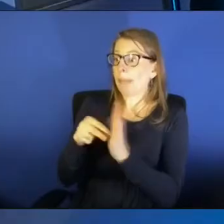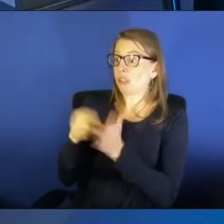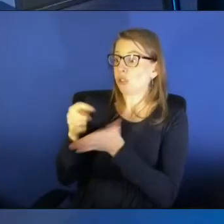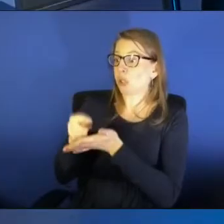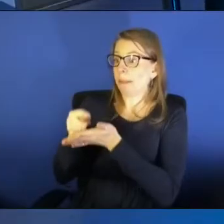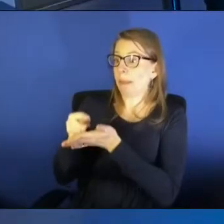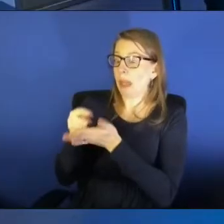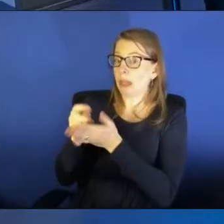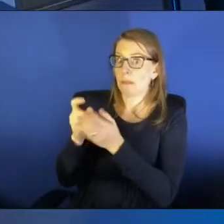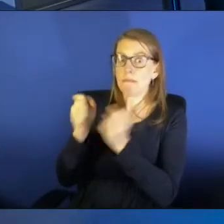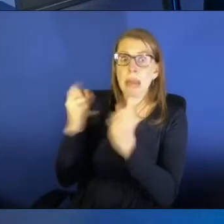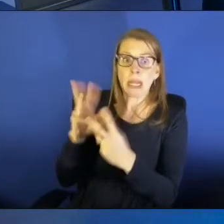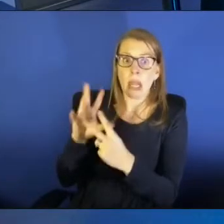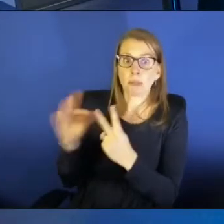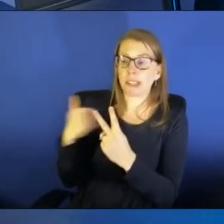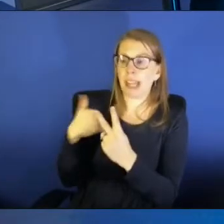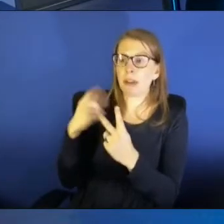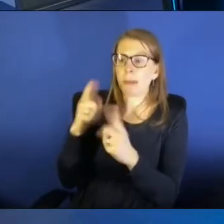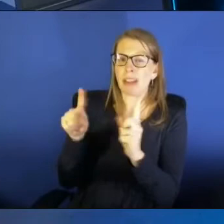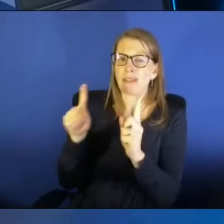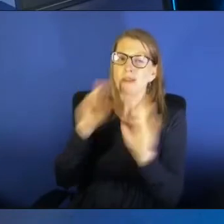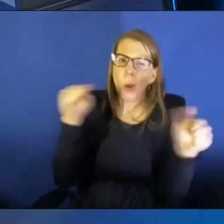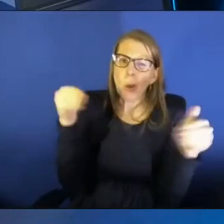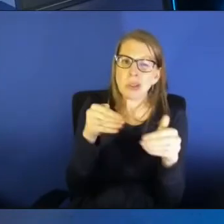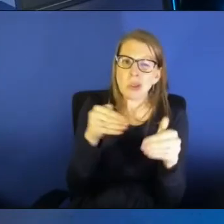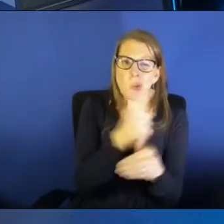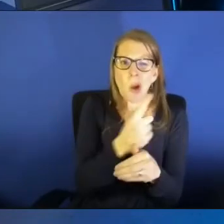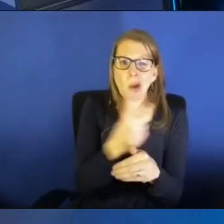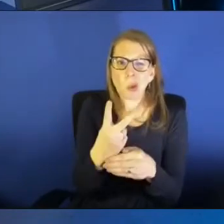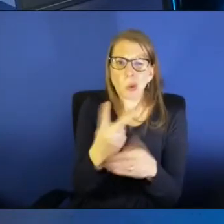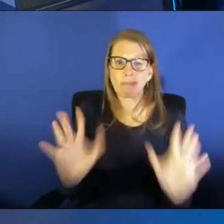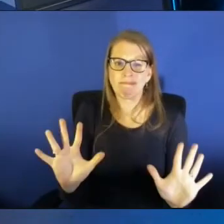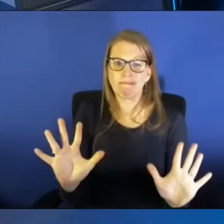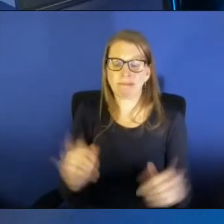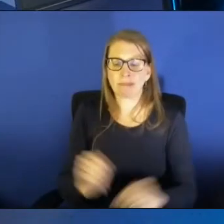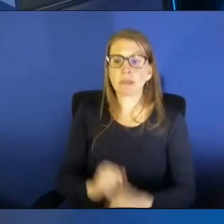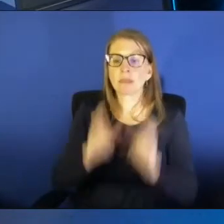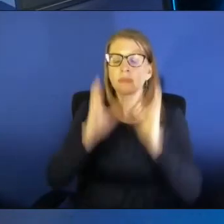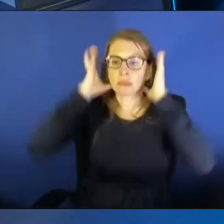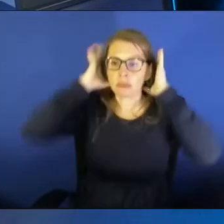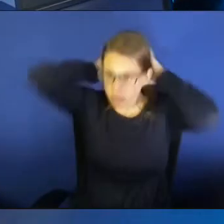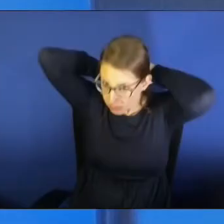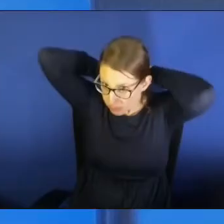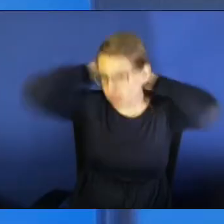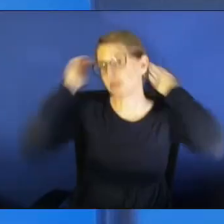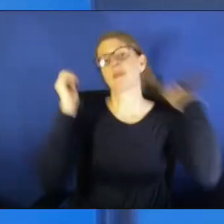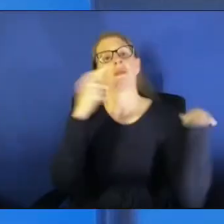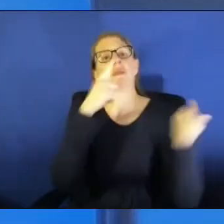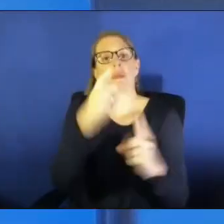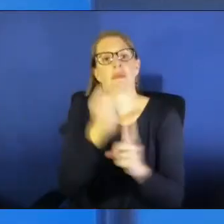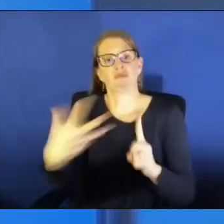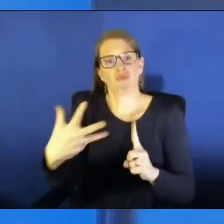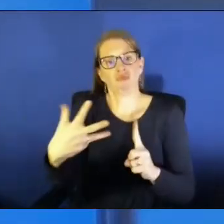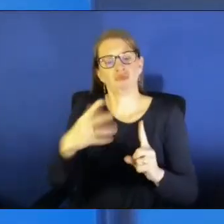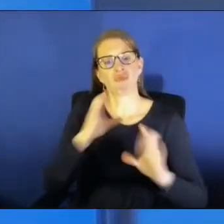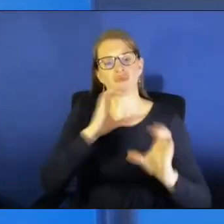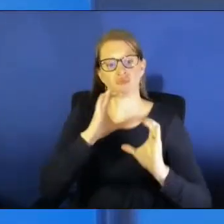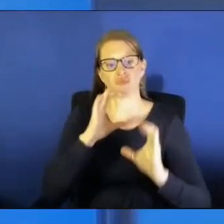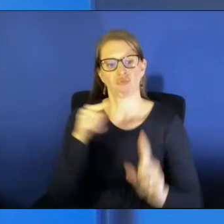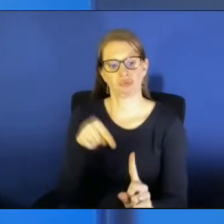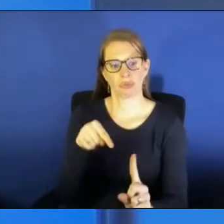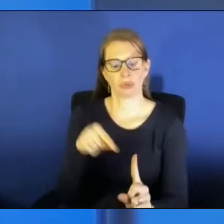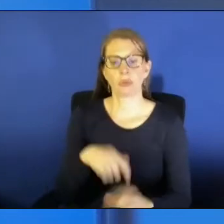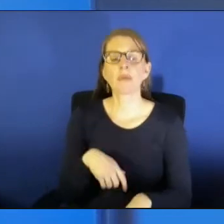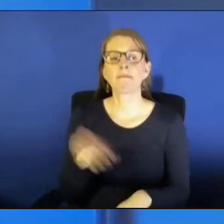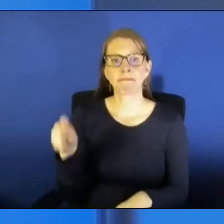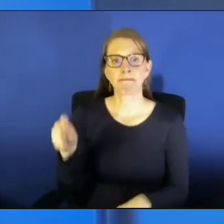bit about that situation and how those conversations go? Yeah, so that's actually a lot of the conversations that Dr. Doolittle